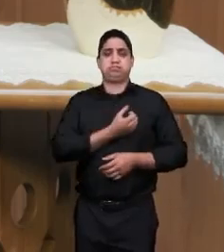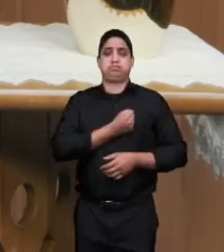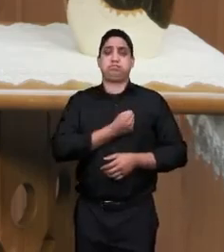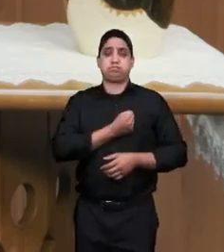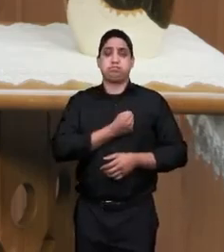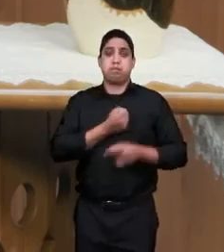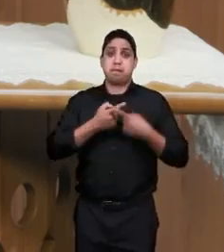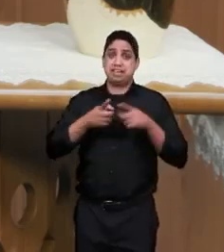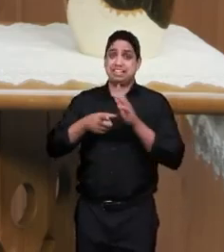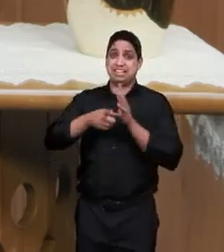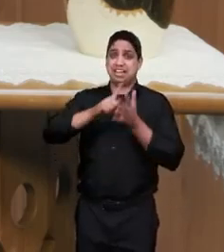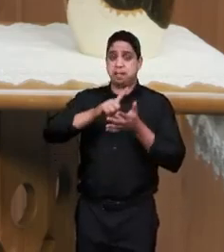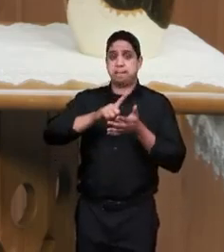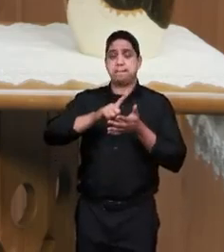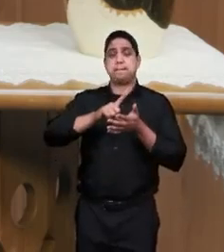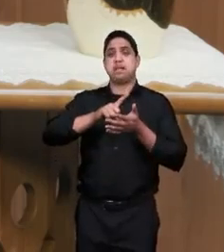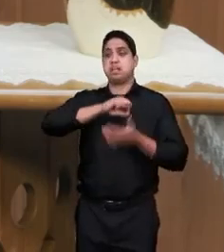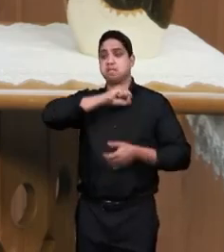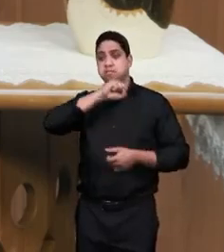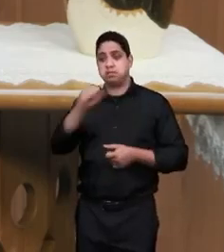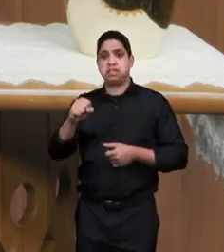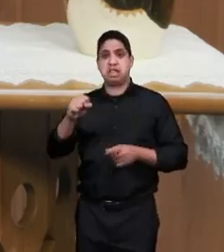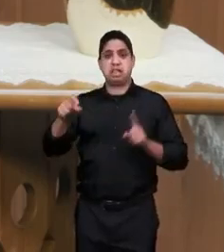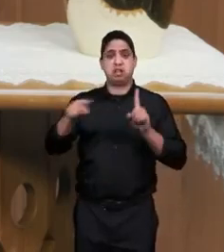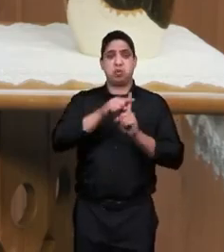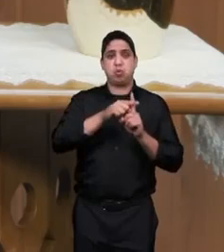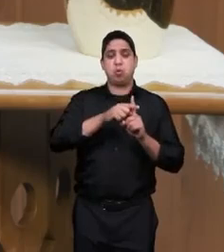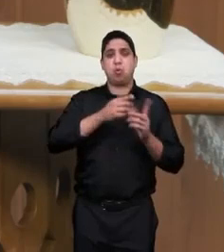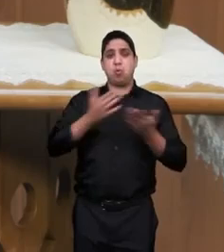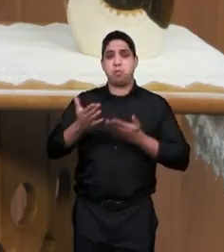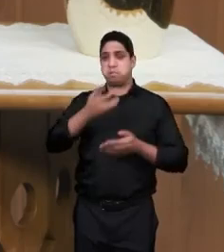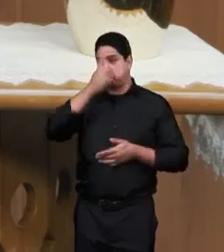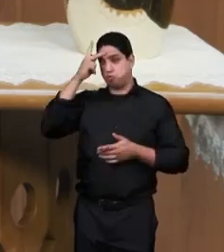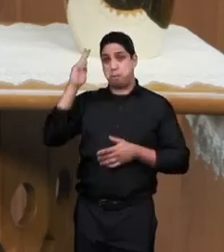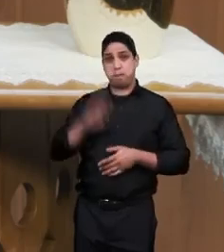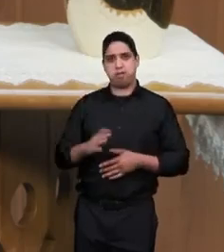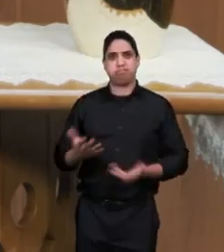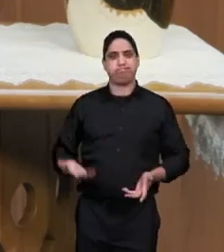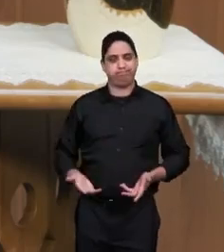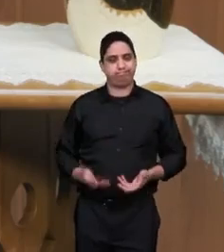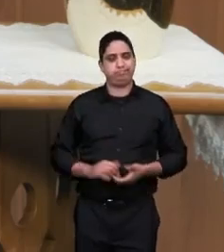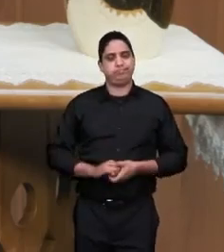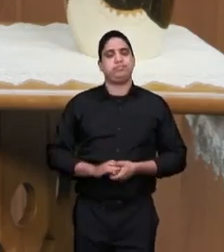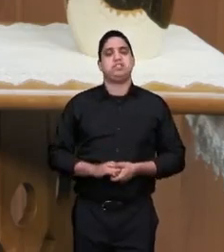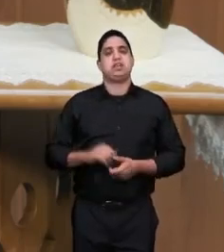him and brought him to the cross, and this was a contribution